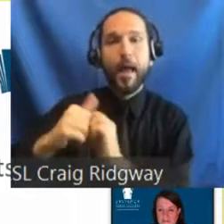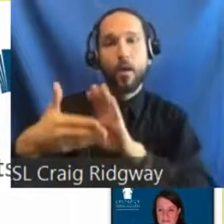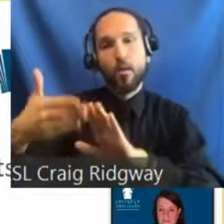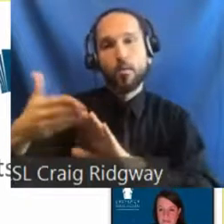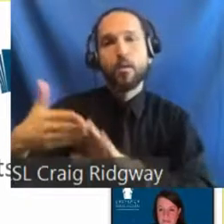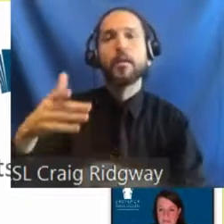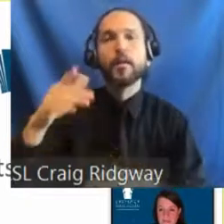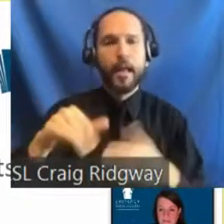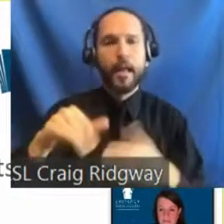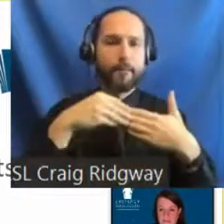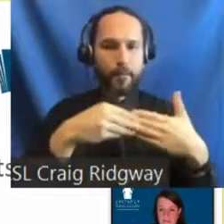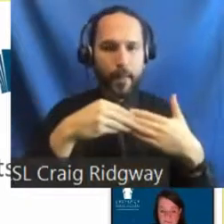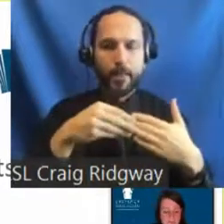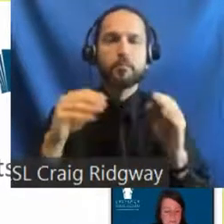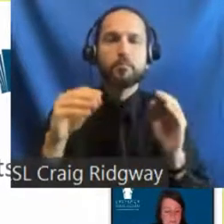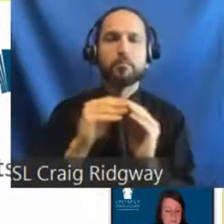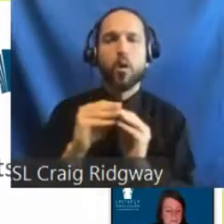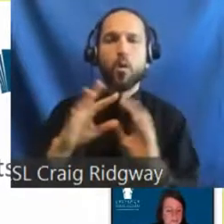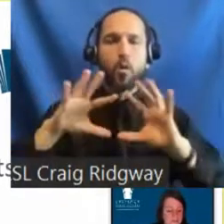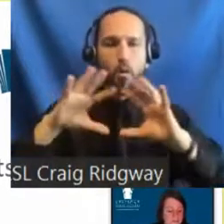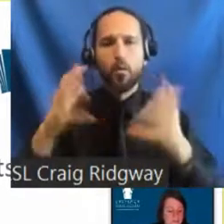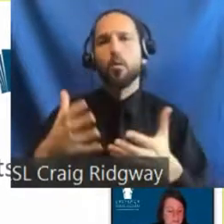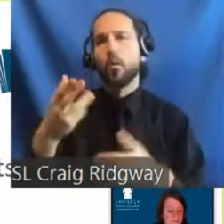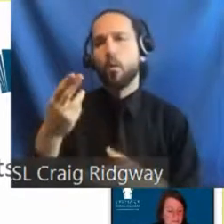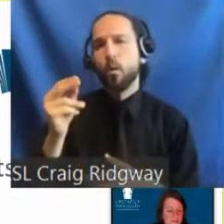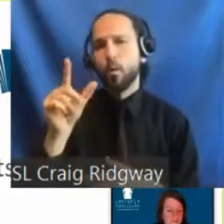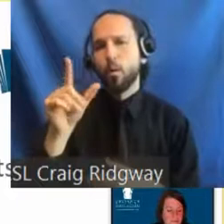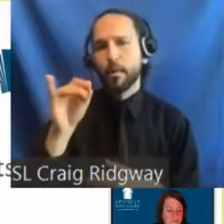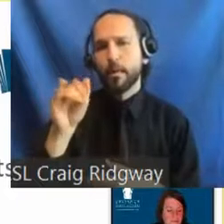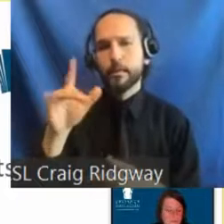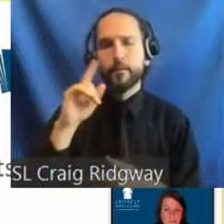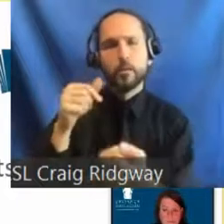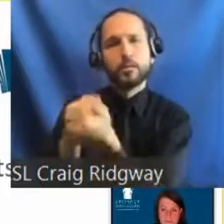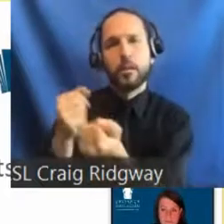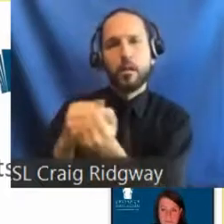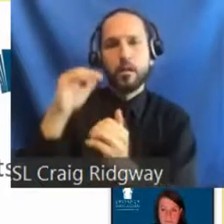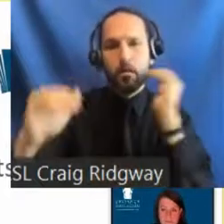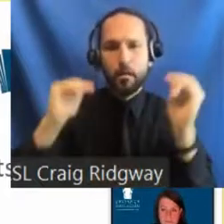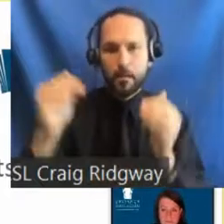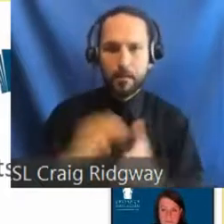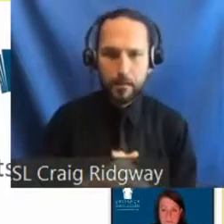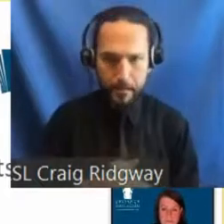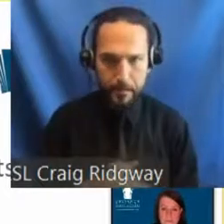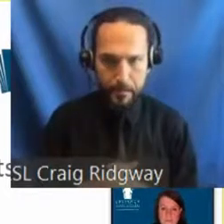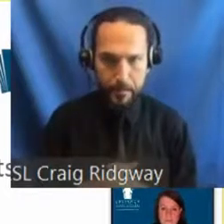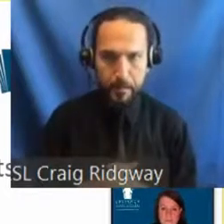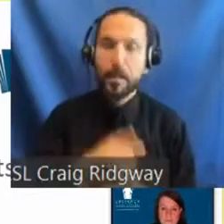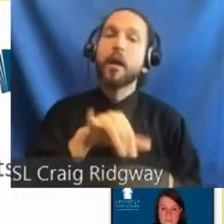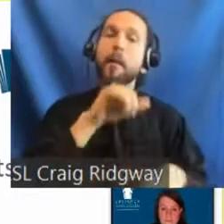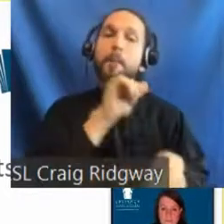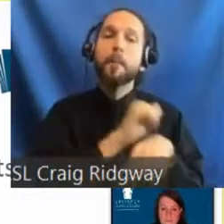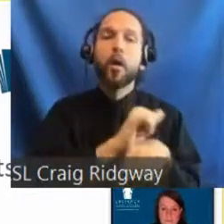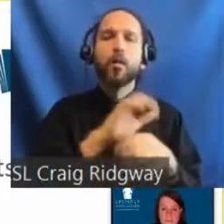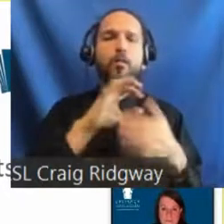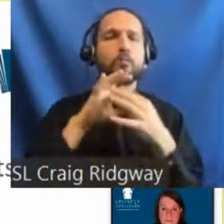for a flexible, holistic, person-centered approach to supporting adults with autism. Employment is connected to